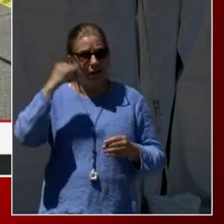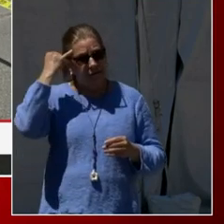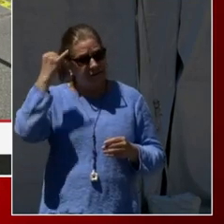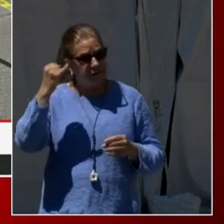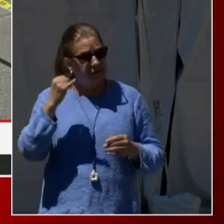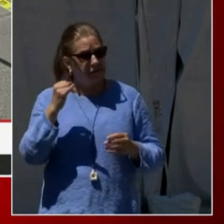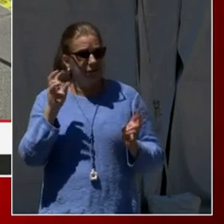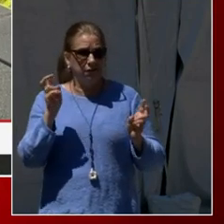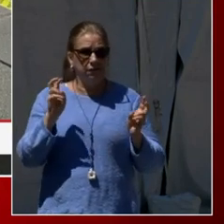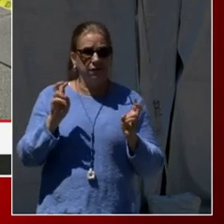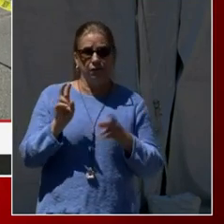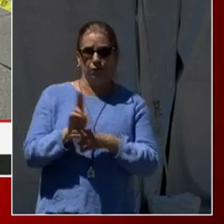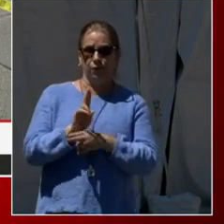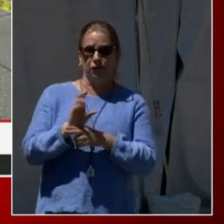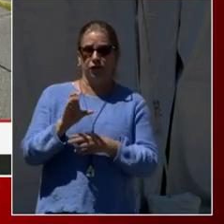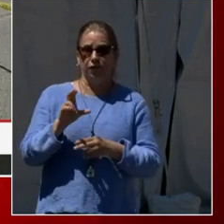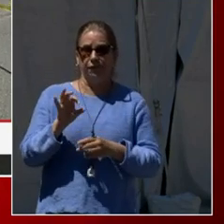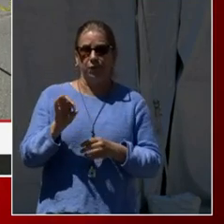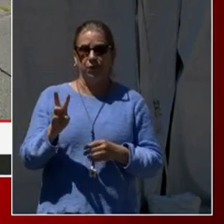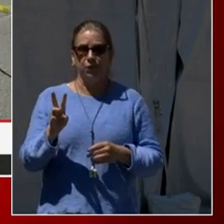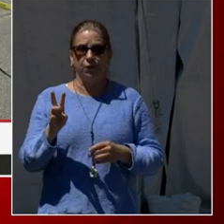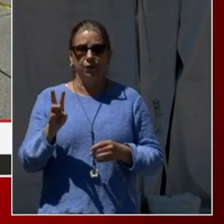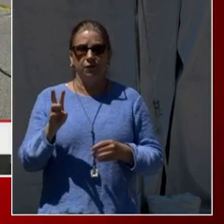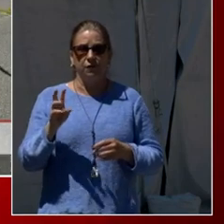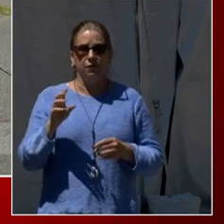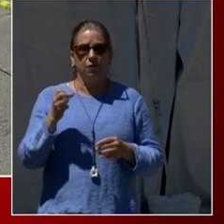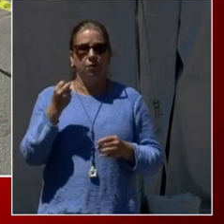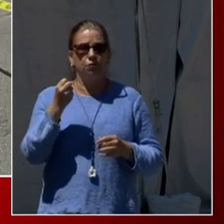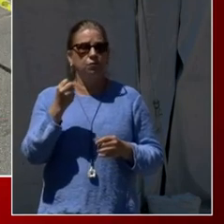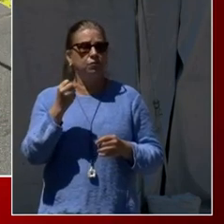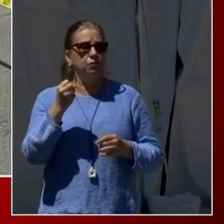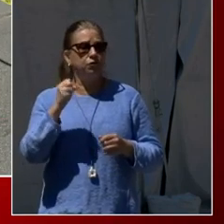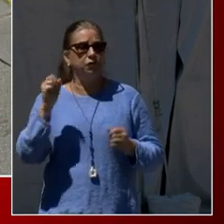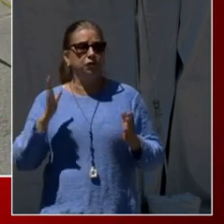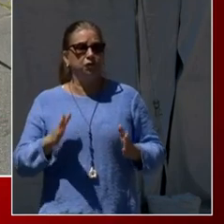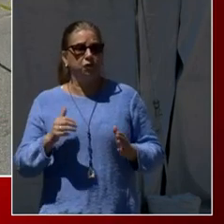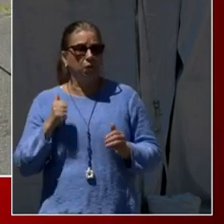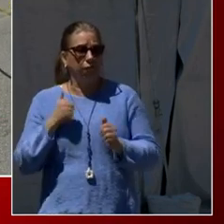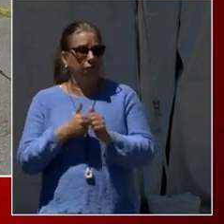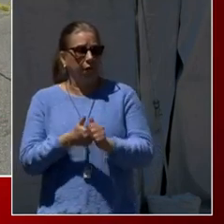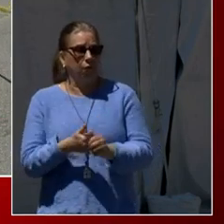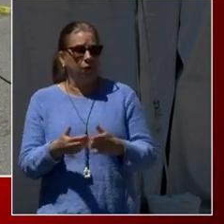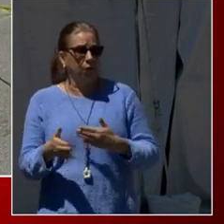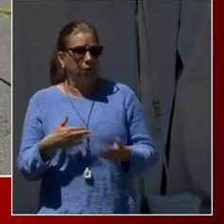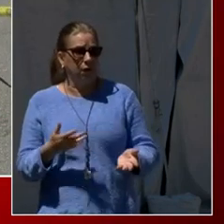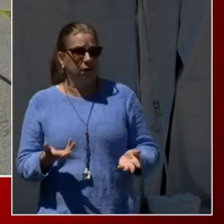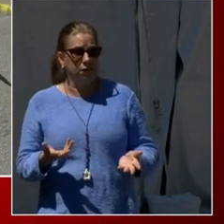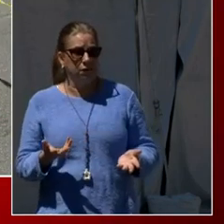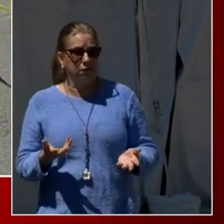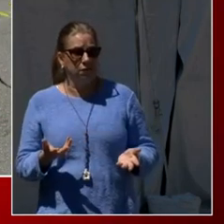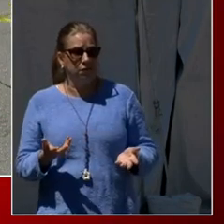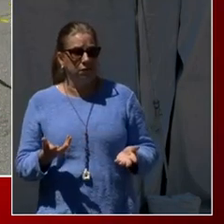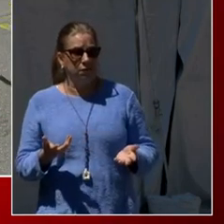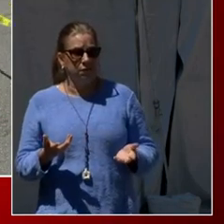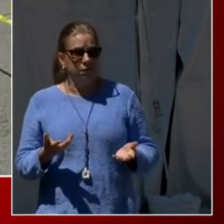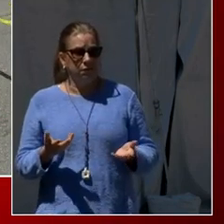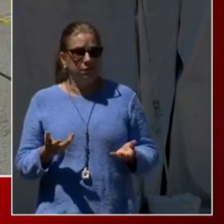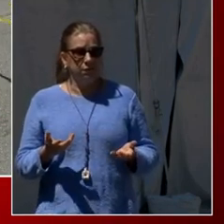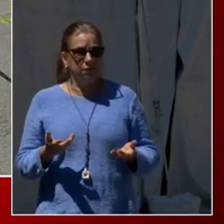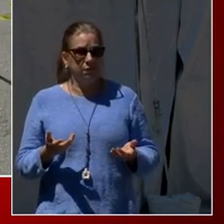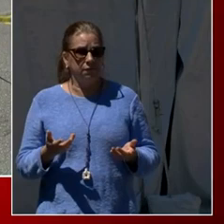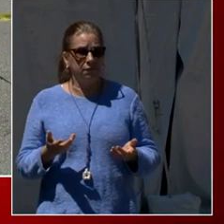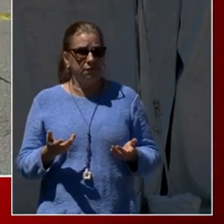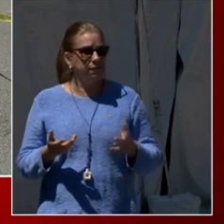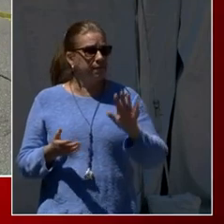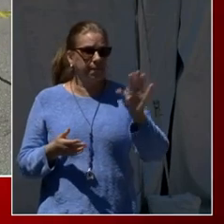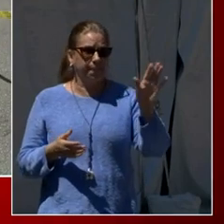the protesters would not adhere to a curfew. Later not the protesters, the ones that